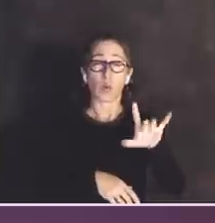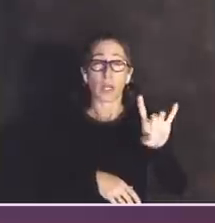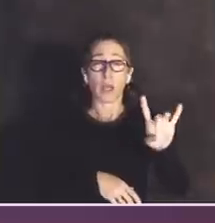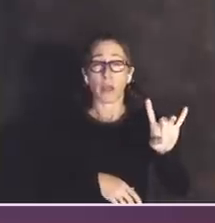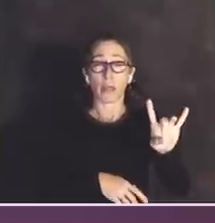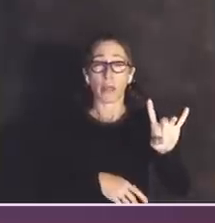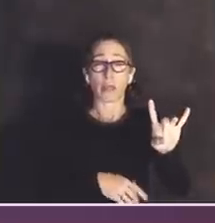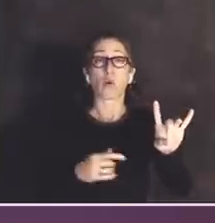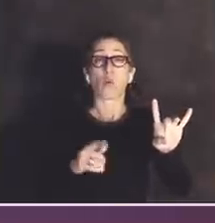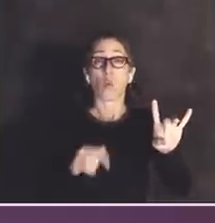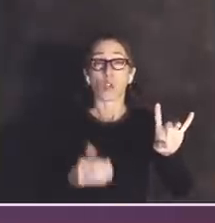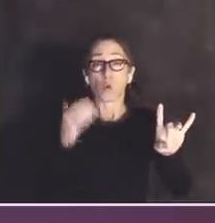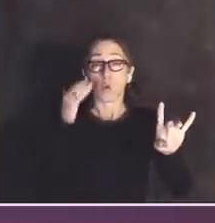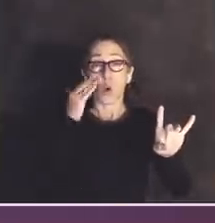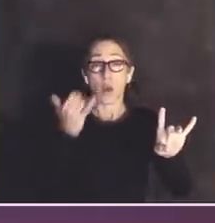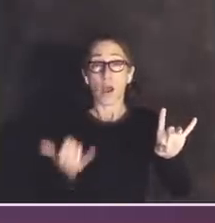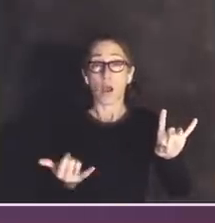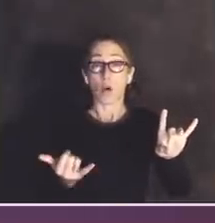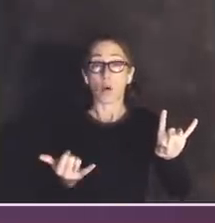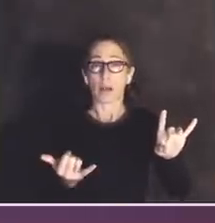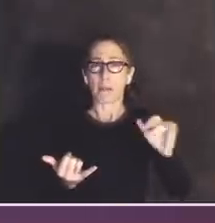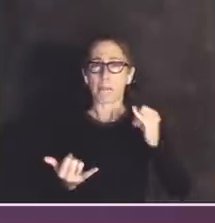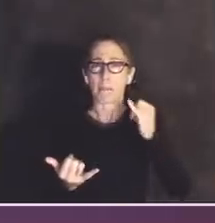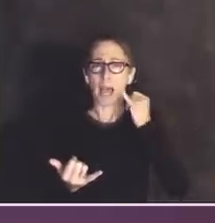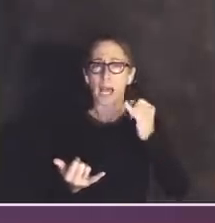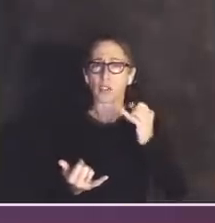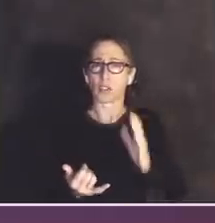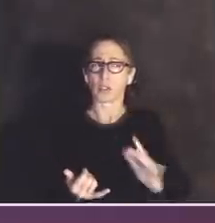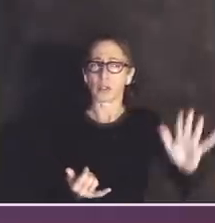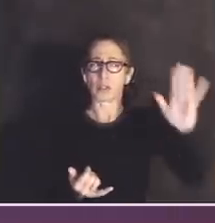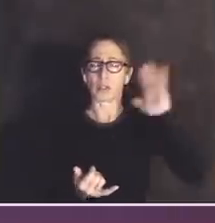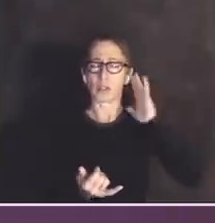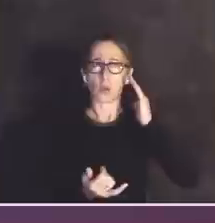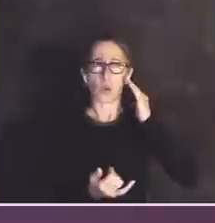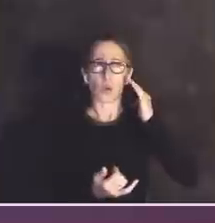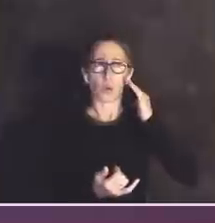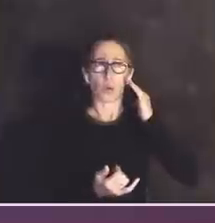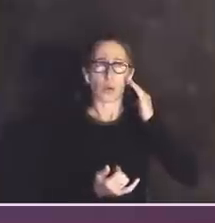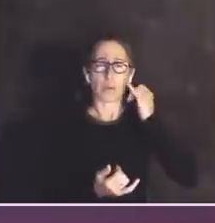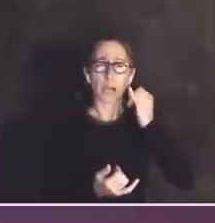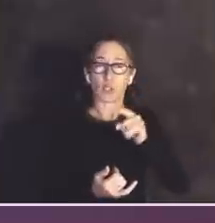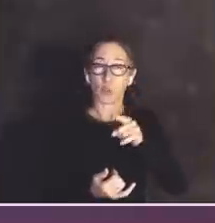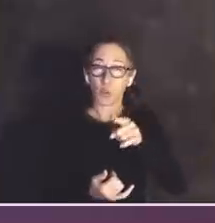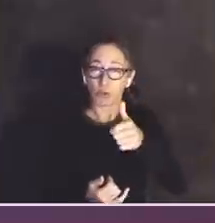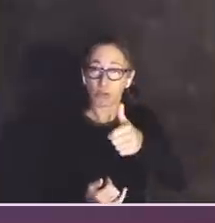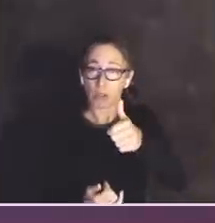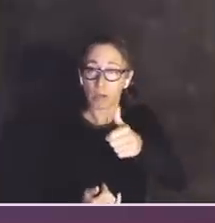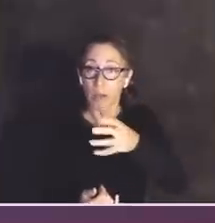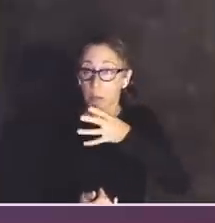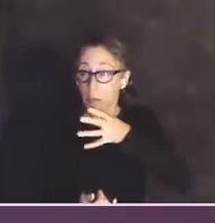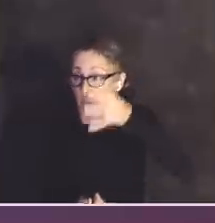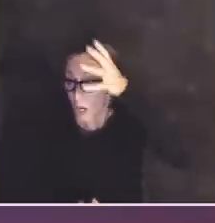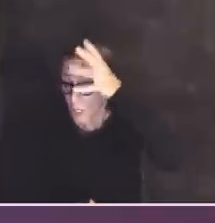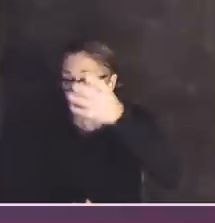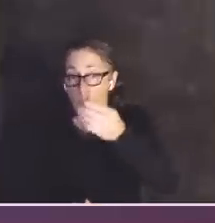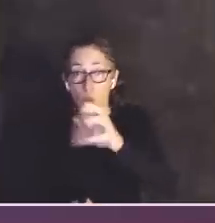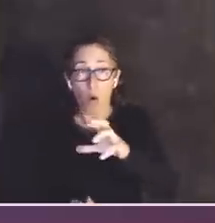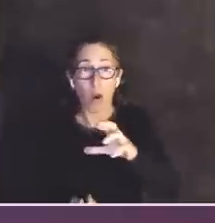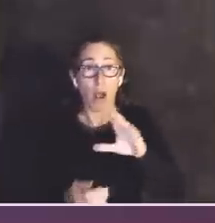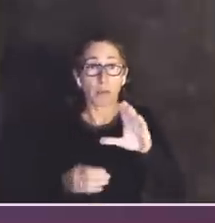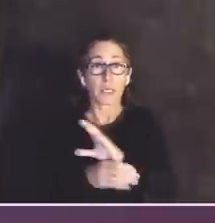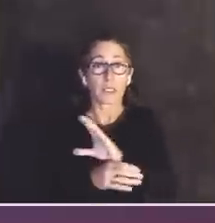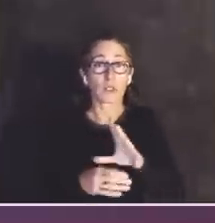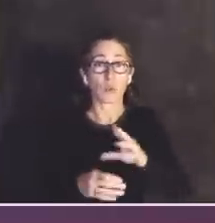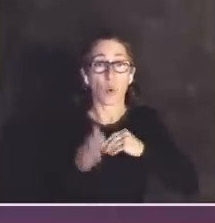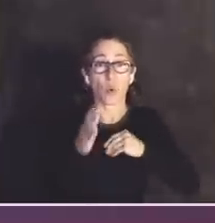today? Can you imagine how you as a parent or a small business owner might have been able